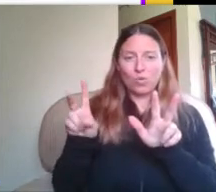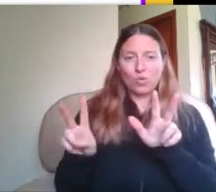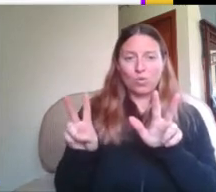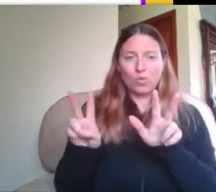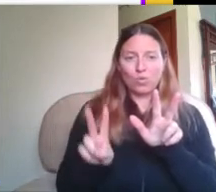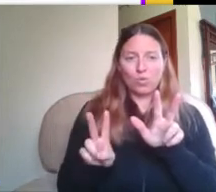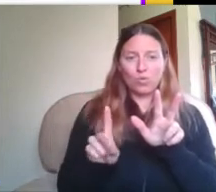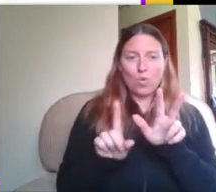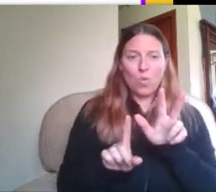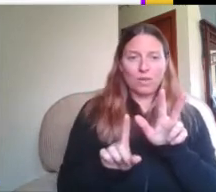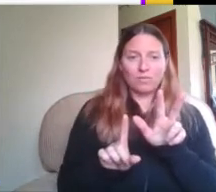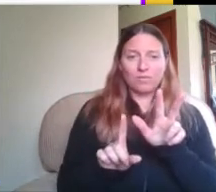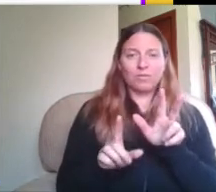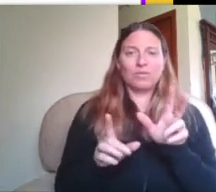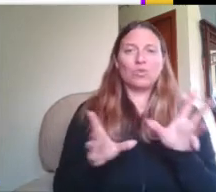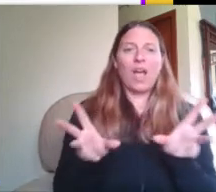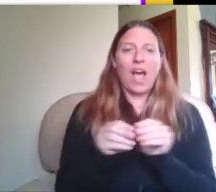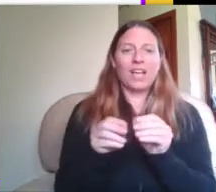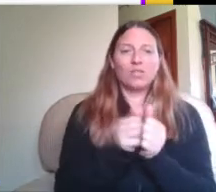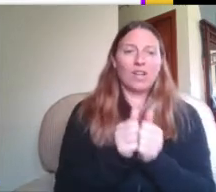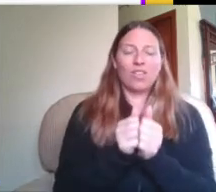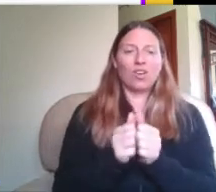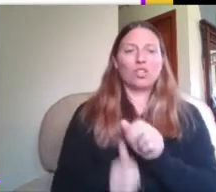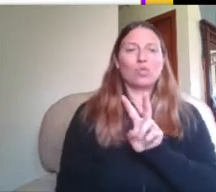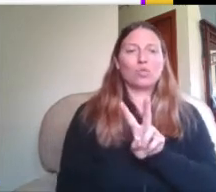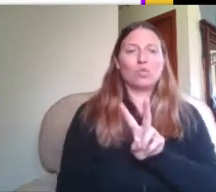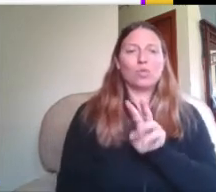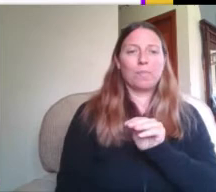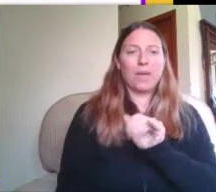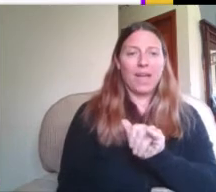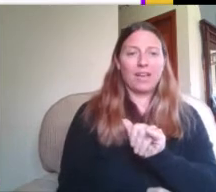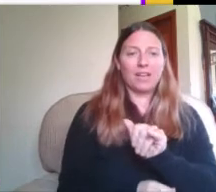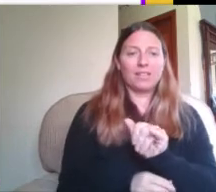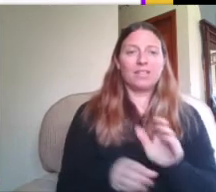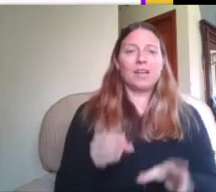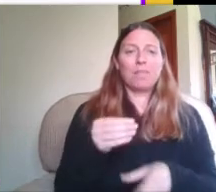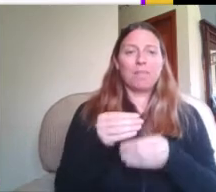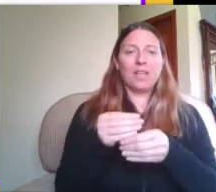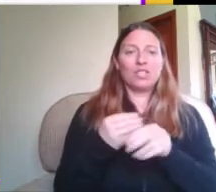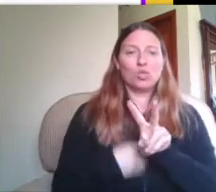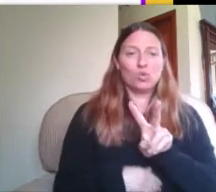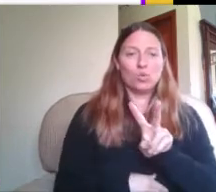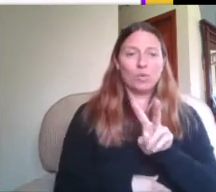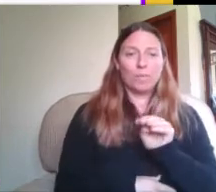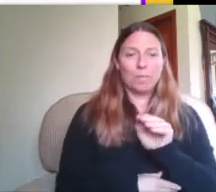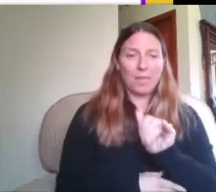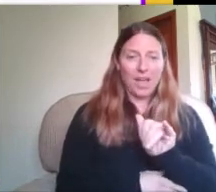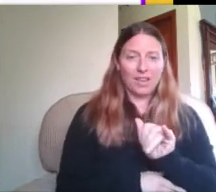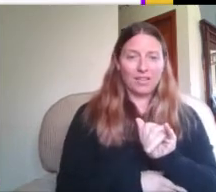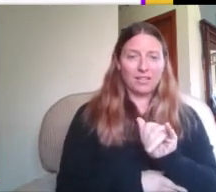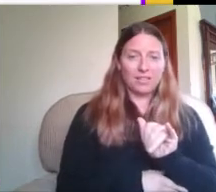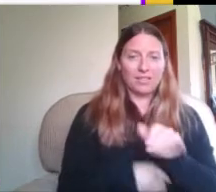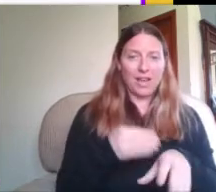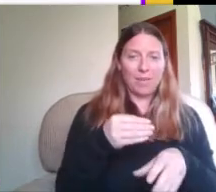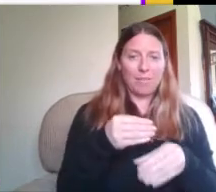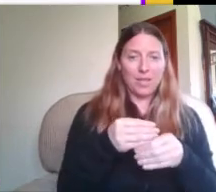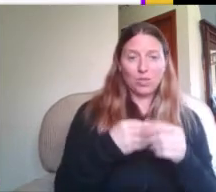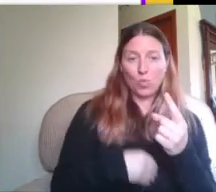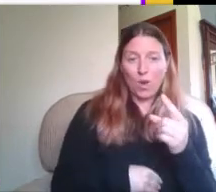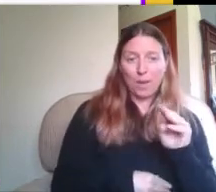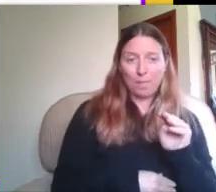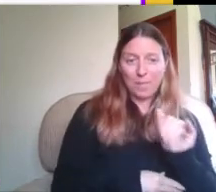miles. Then when you look at the total distance from the mean for the